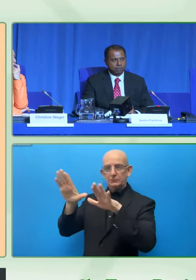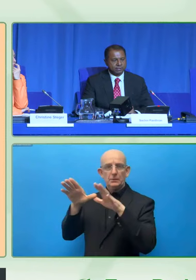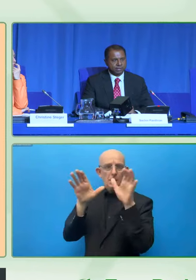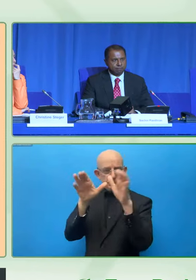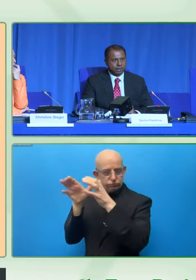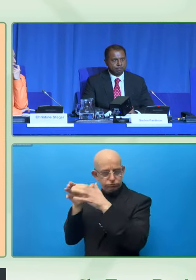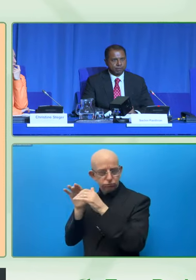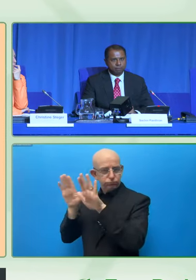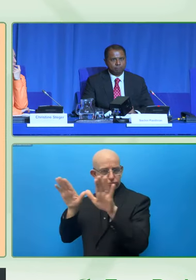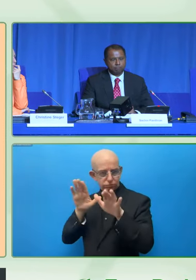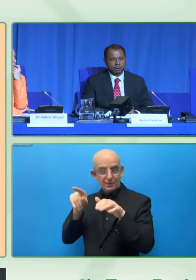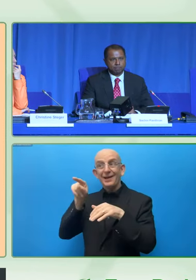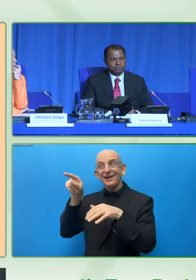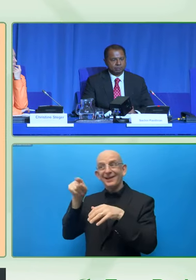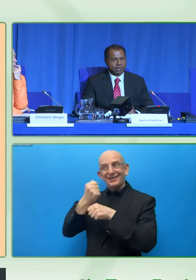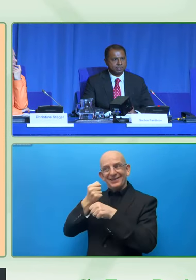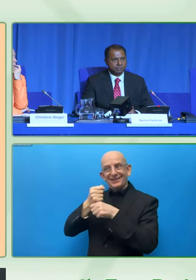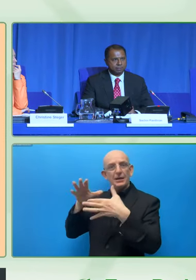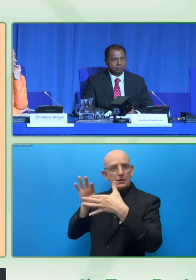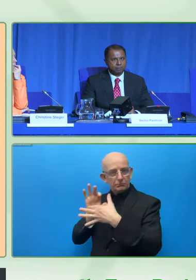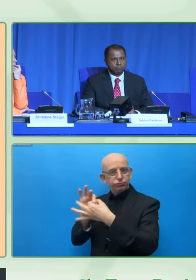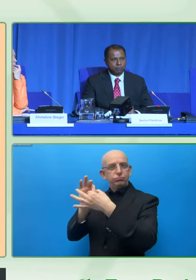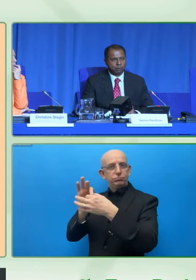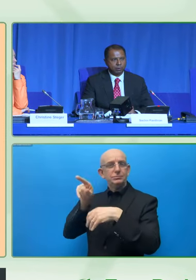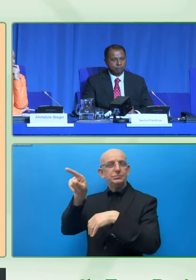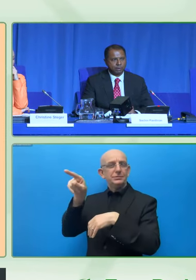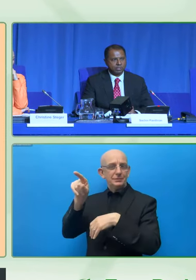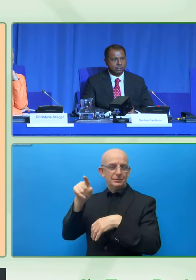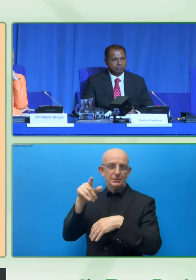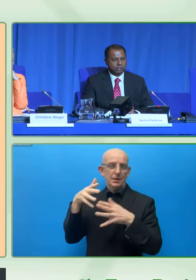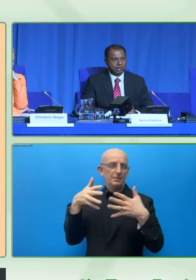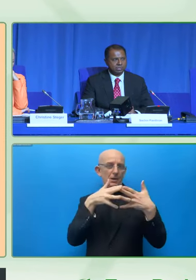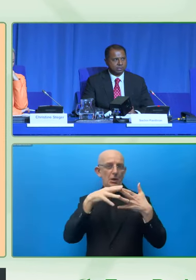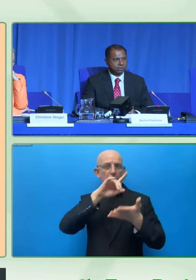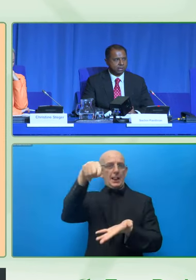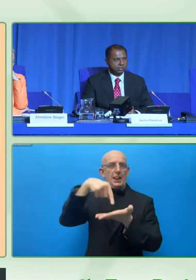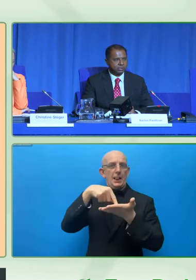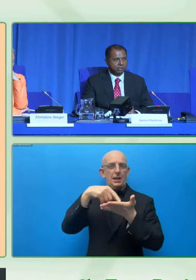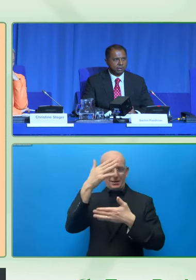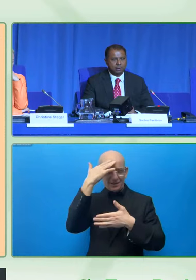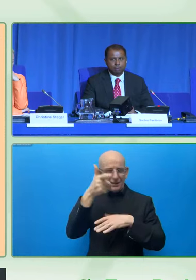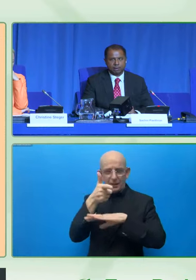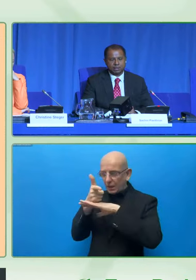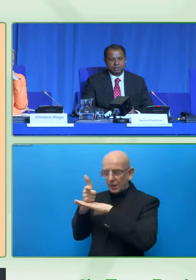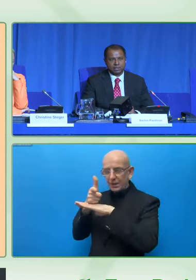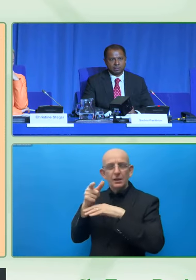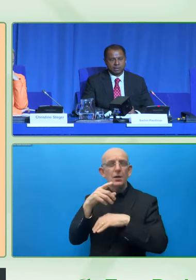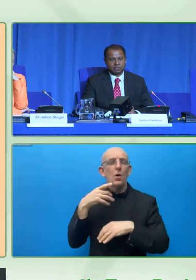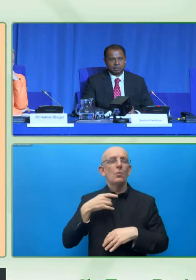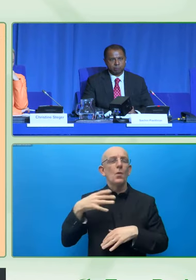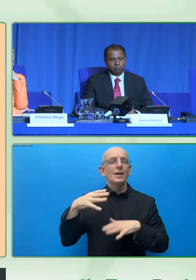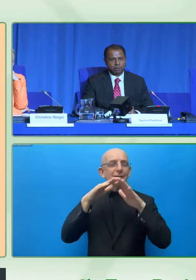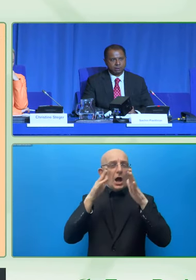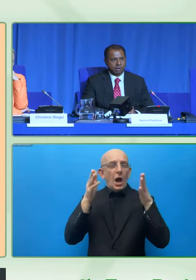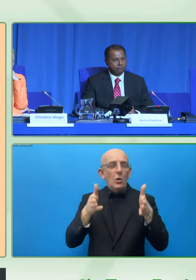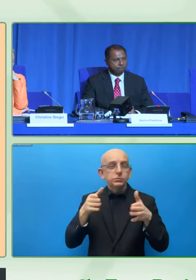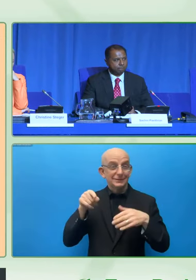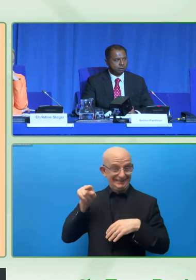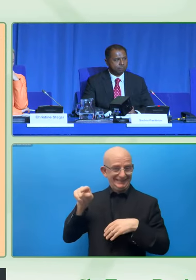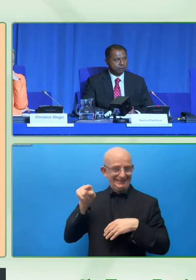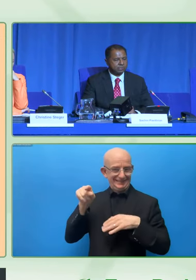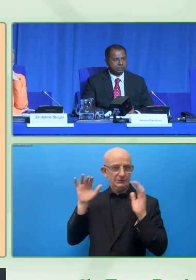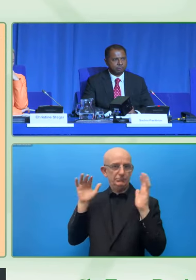for the built environment, for public transit, for information communication technology, medical diagnostic equipment,